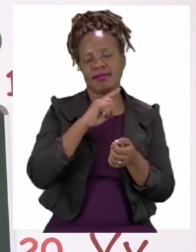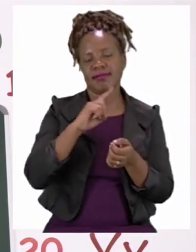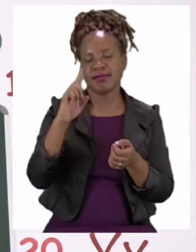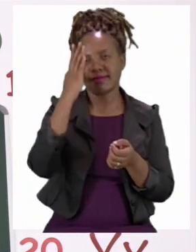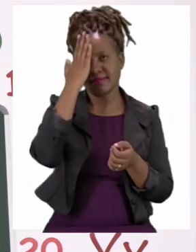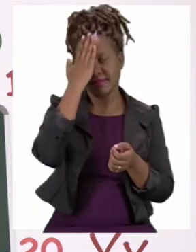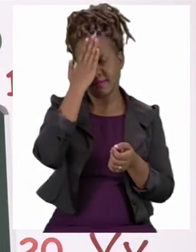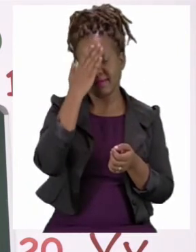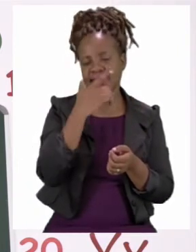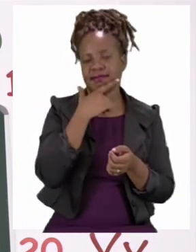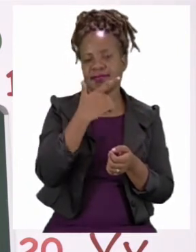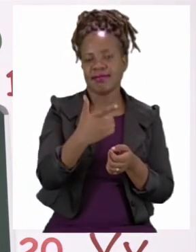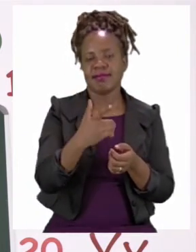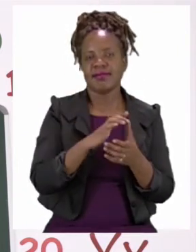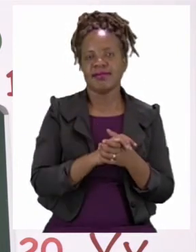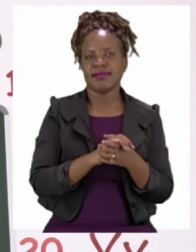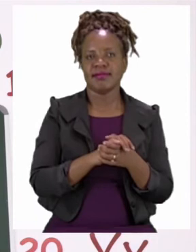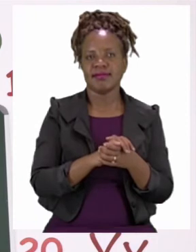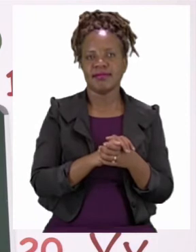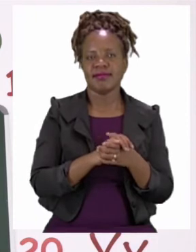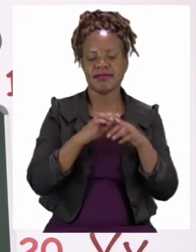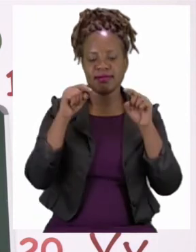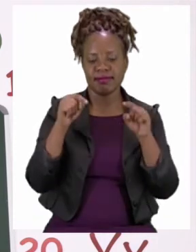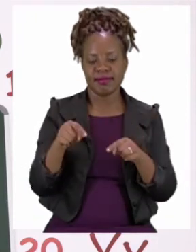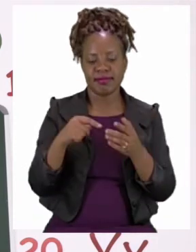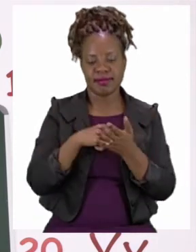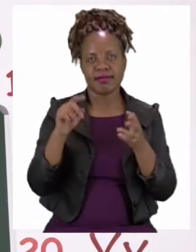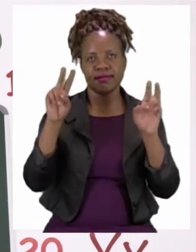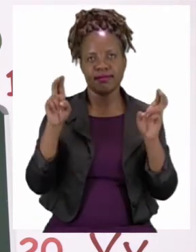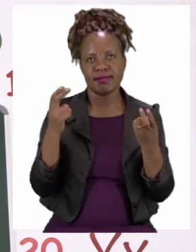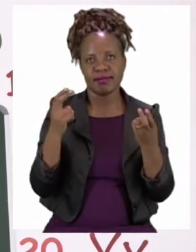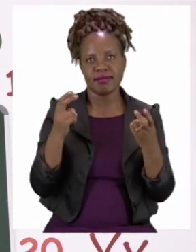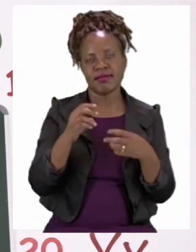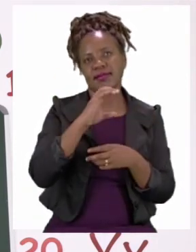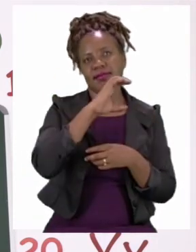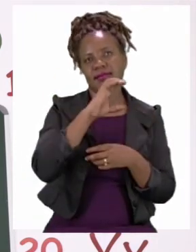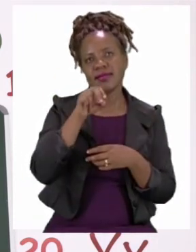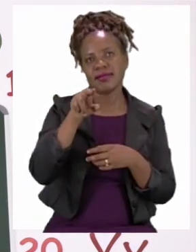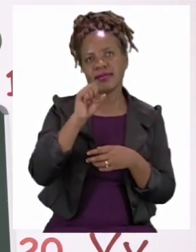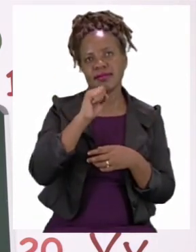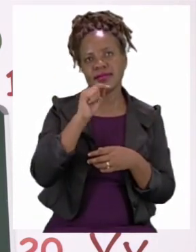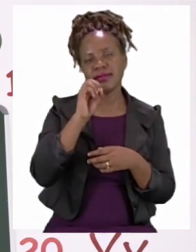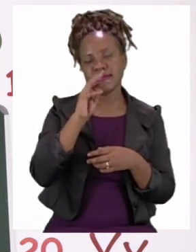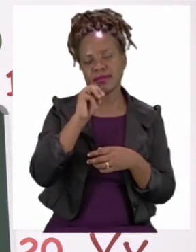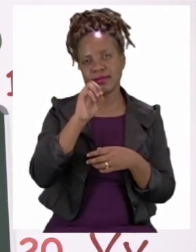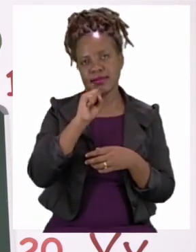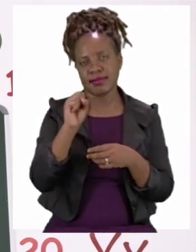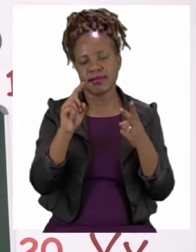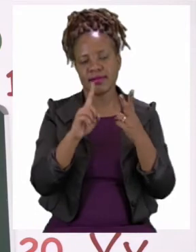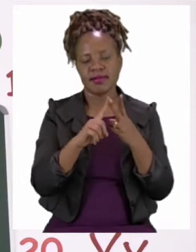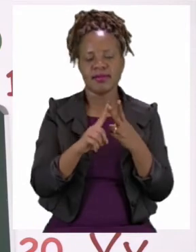so much for joining me today. Our theme this week is customs